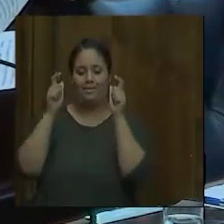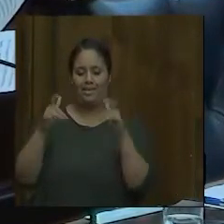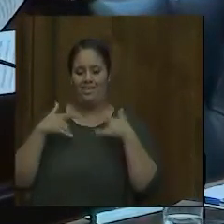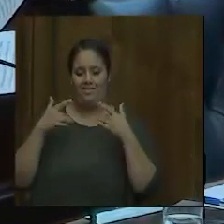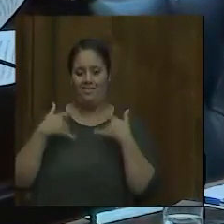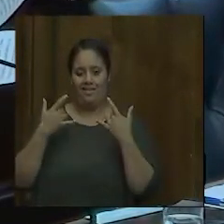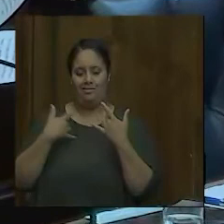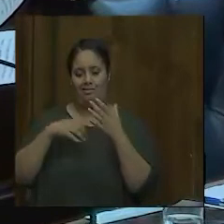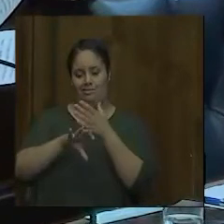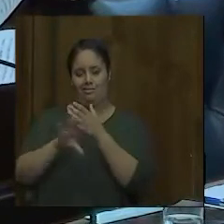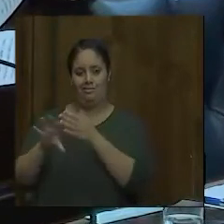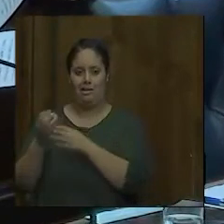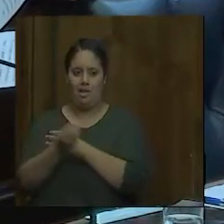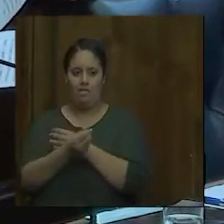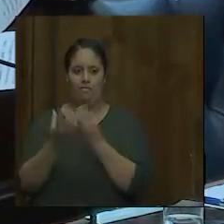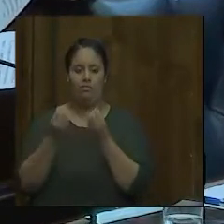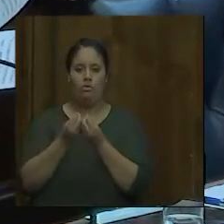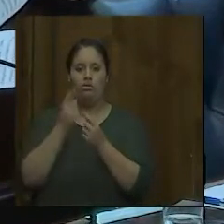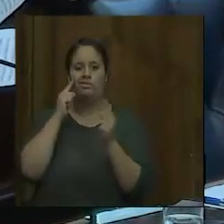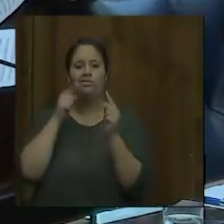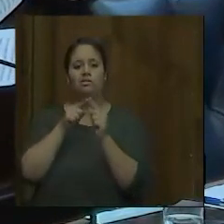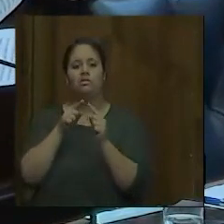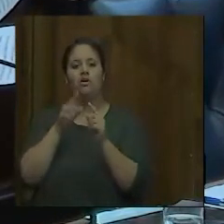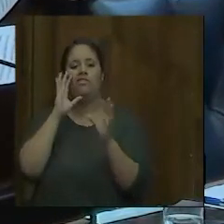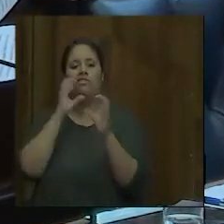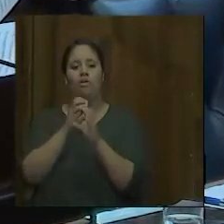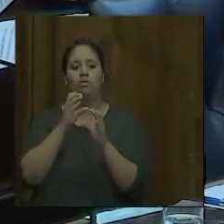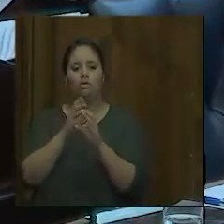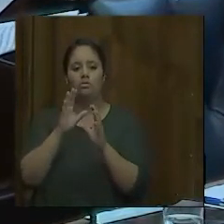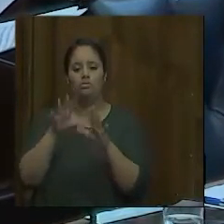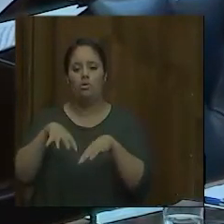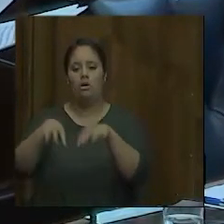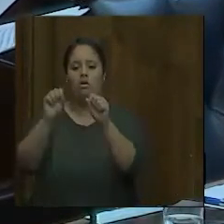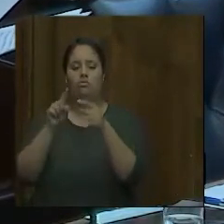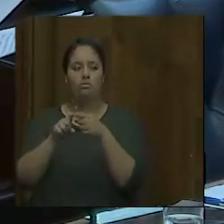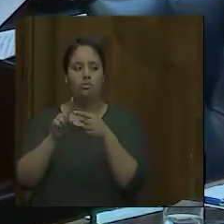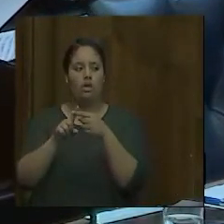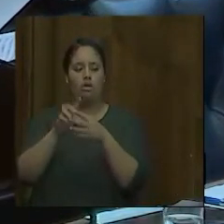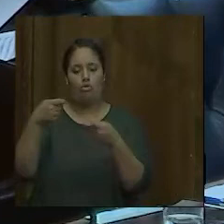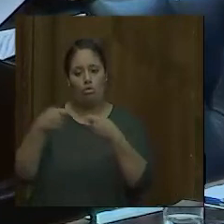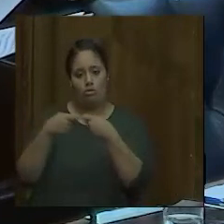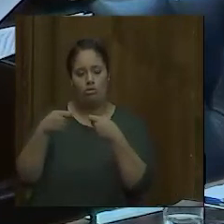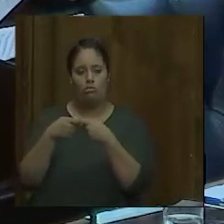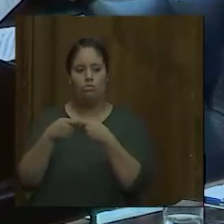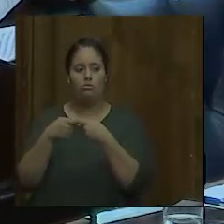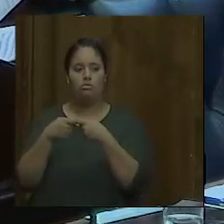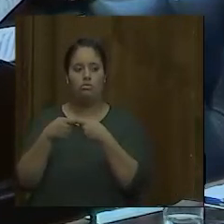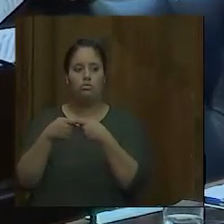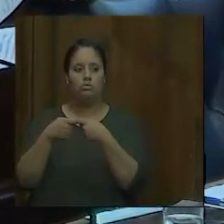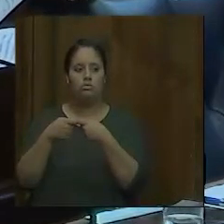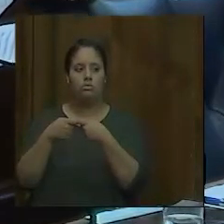event component with a specific focus on hosting and contribute to